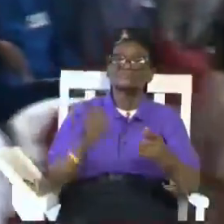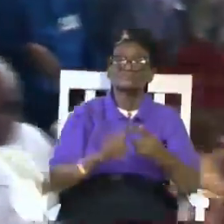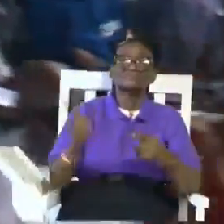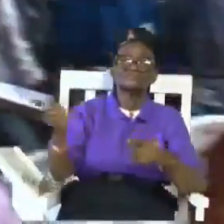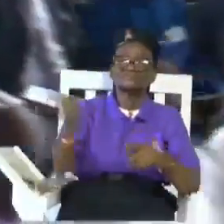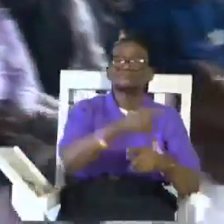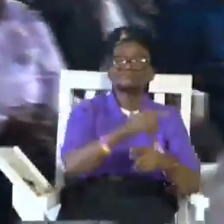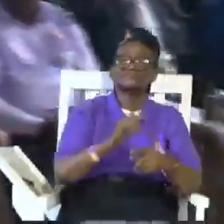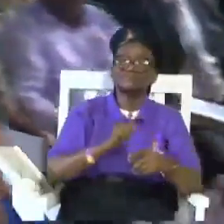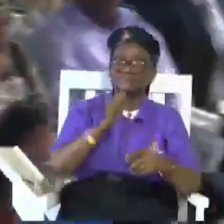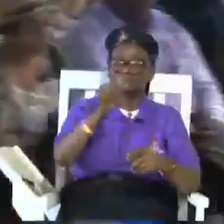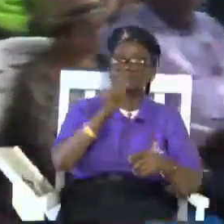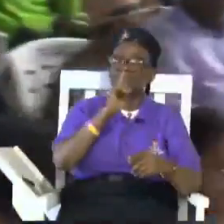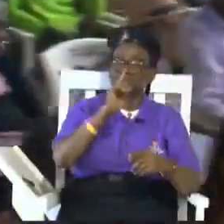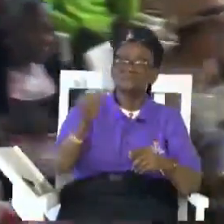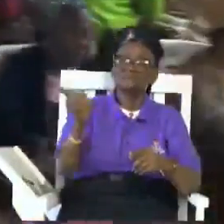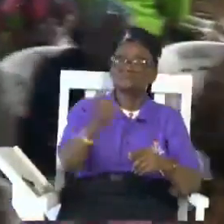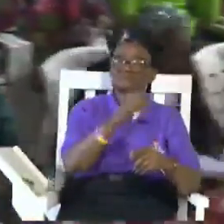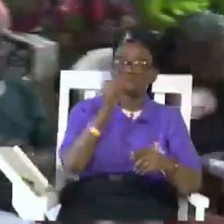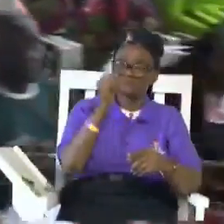I'm sure you understand that one.